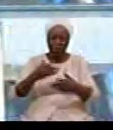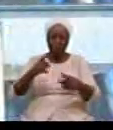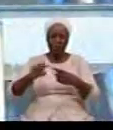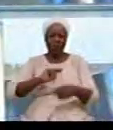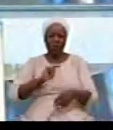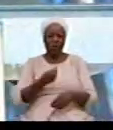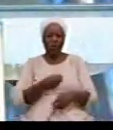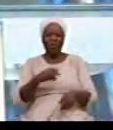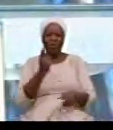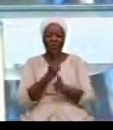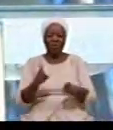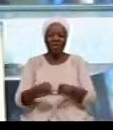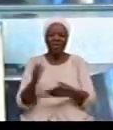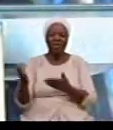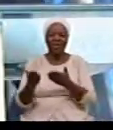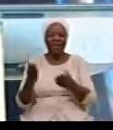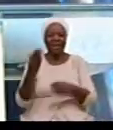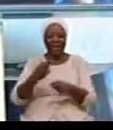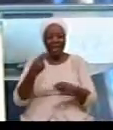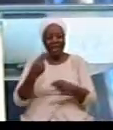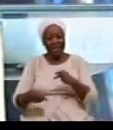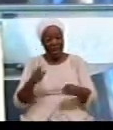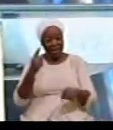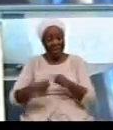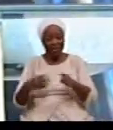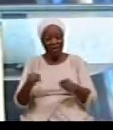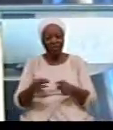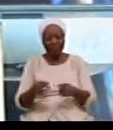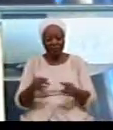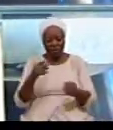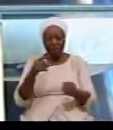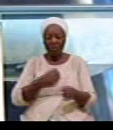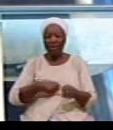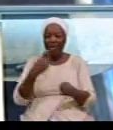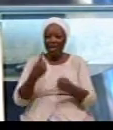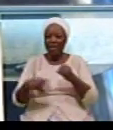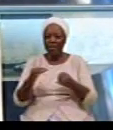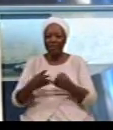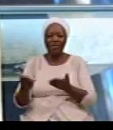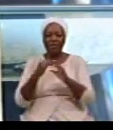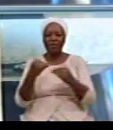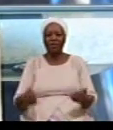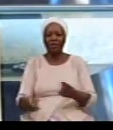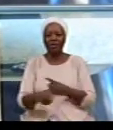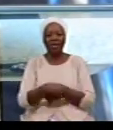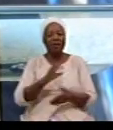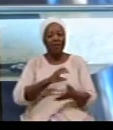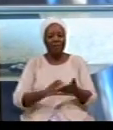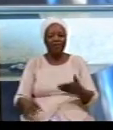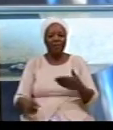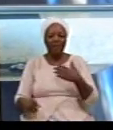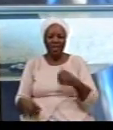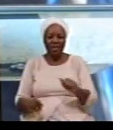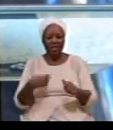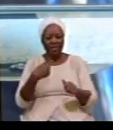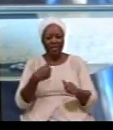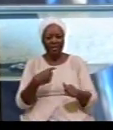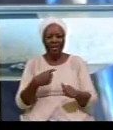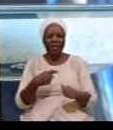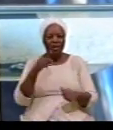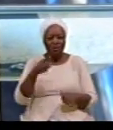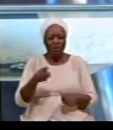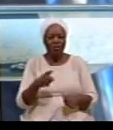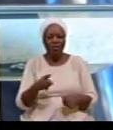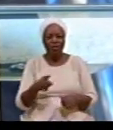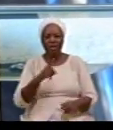today. Verse 10, and he said unto her, thou speakest